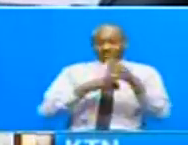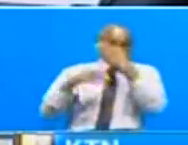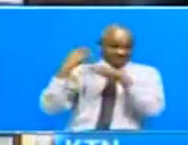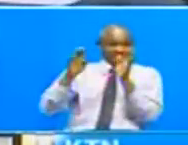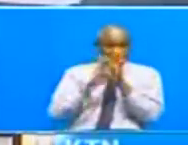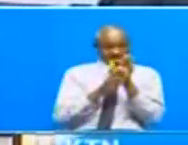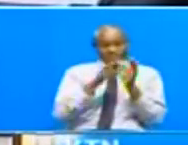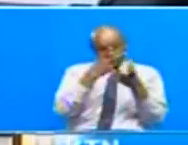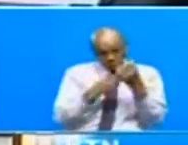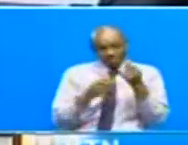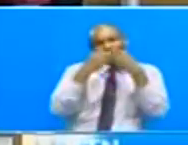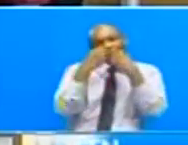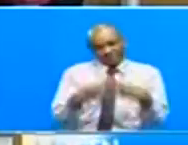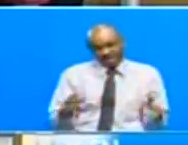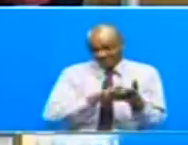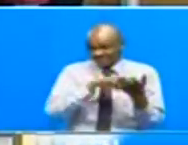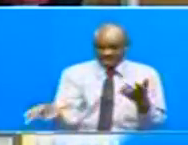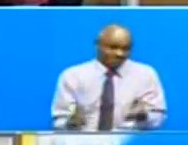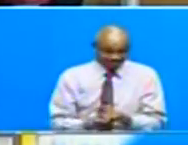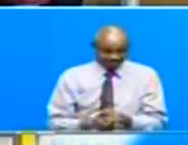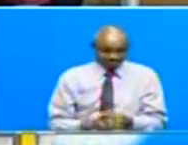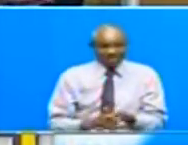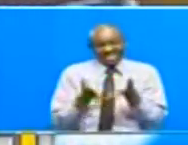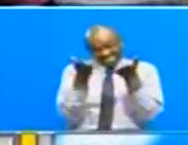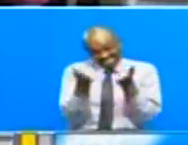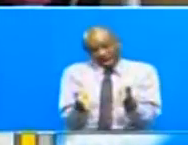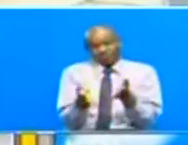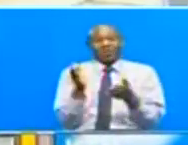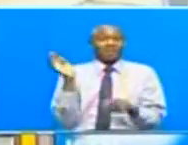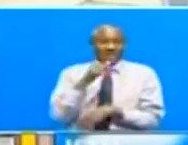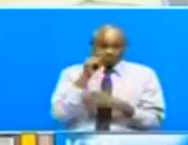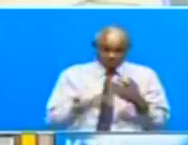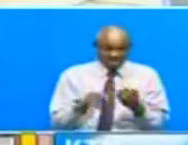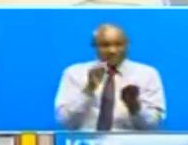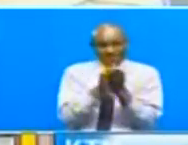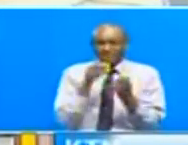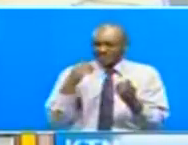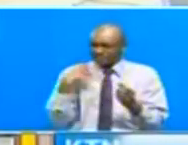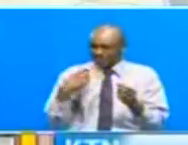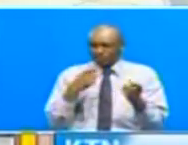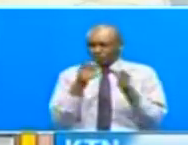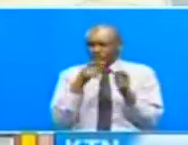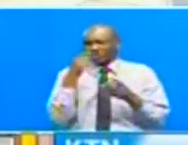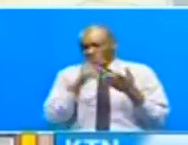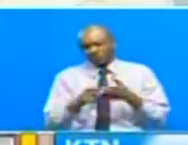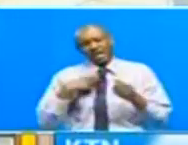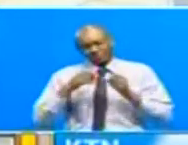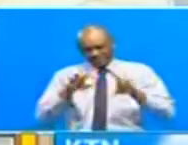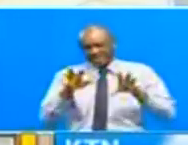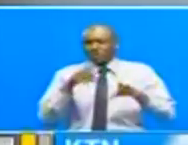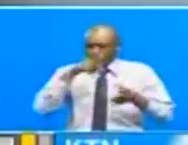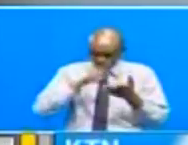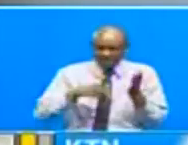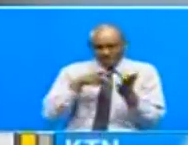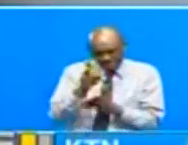this too flopped. Despite this, banks remained in the spotlight with regulators worried about the high spread between what the banks